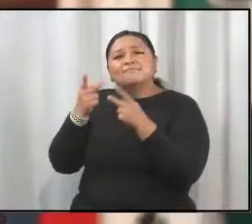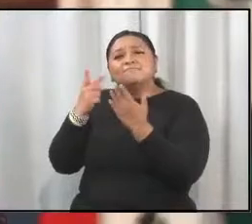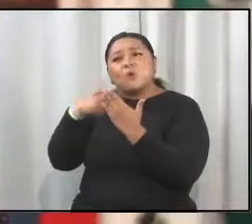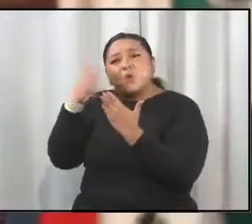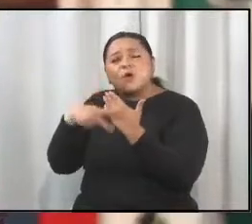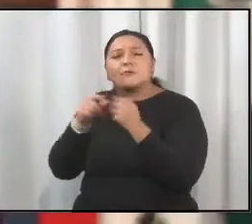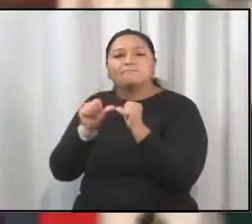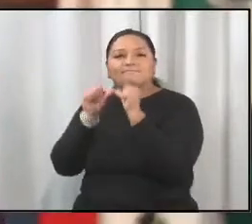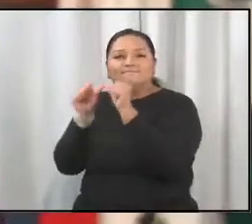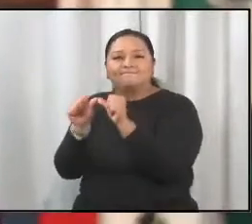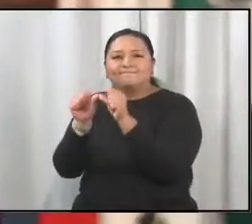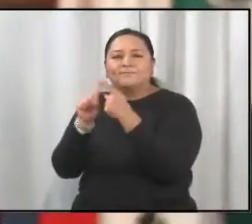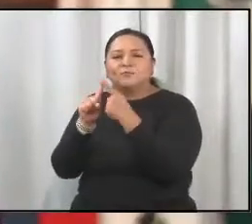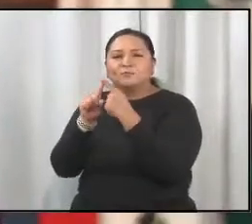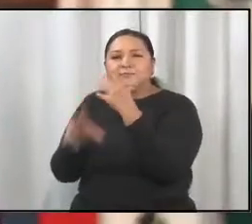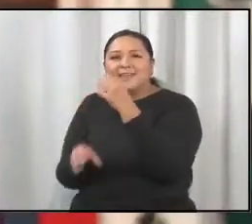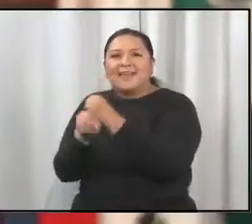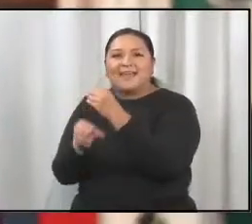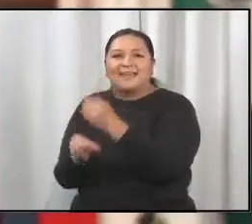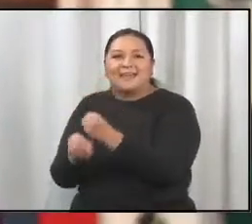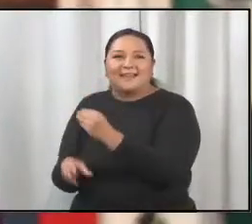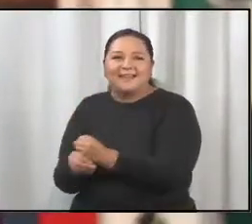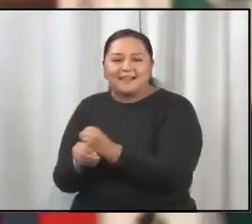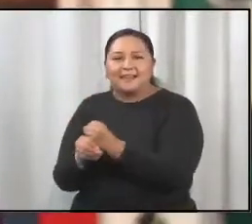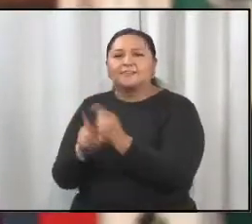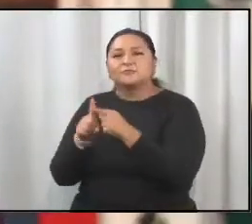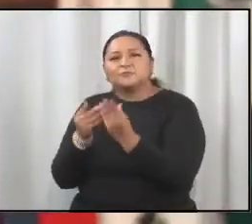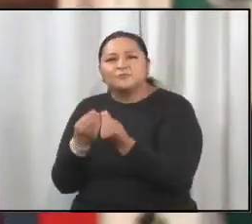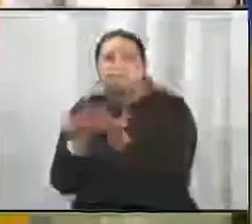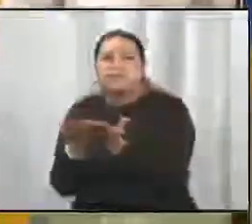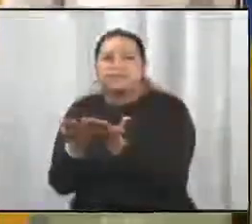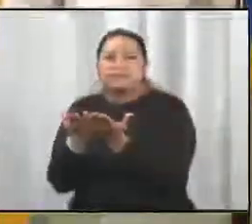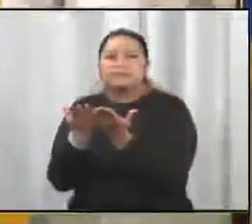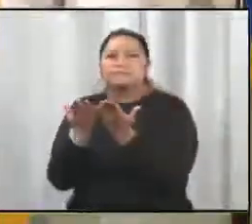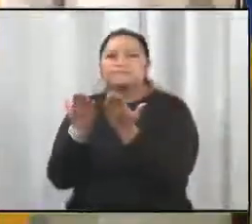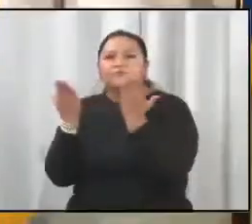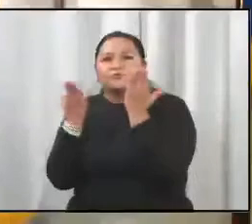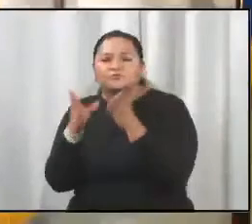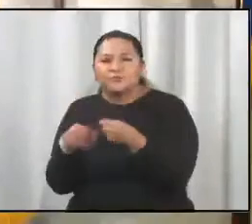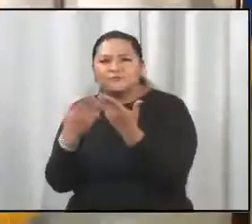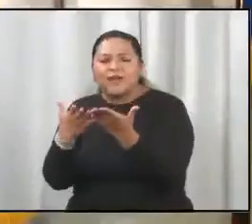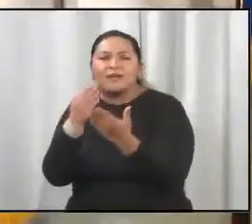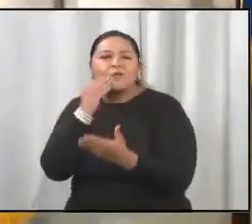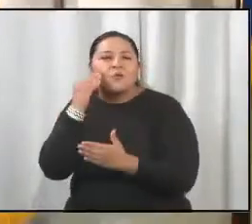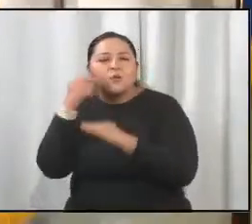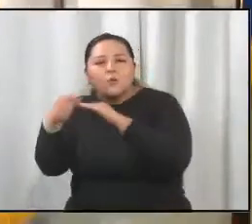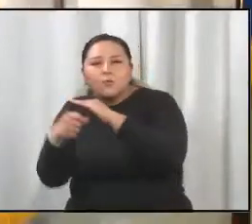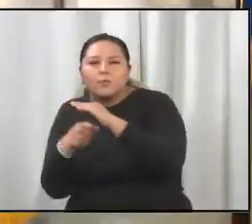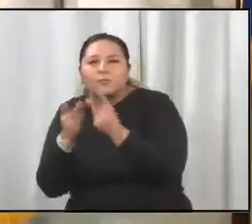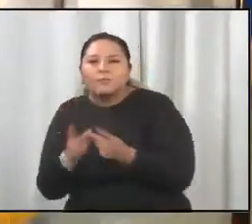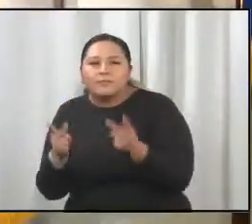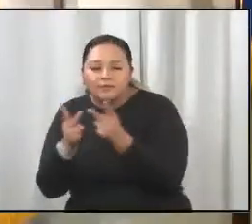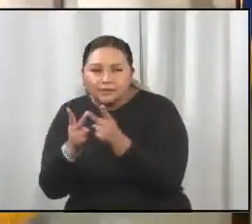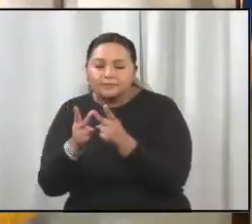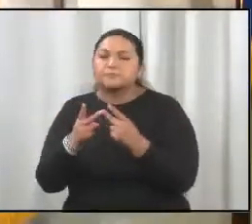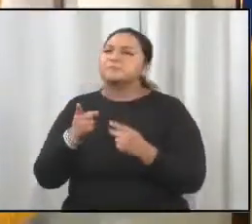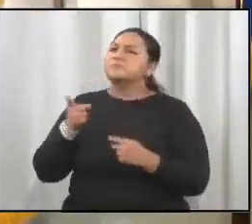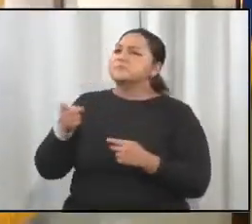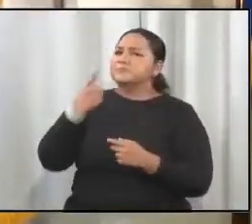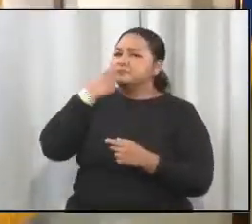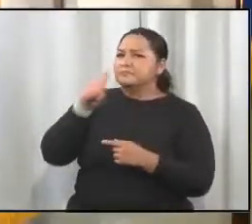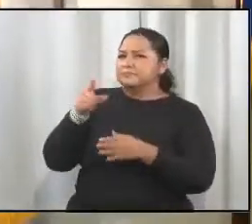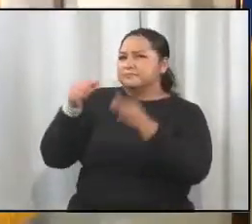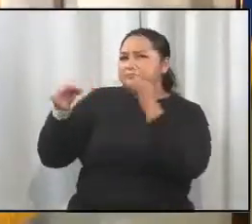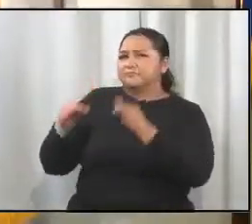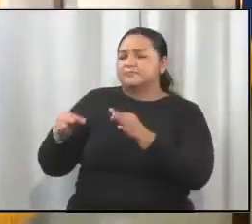to be able to continue to provide roofs over people's head. So share with me what people can expect when